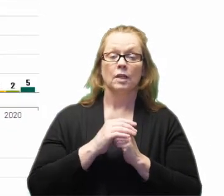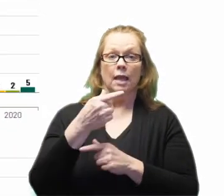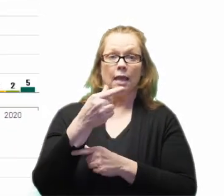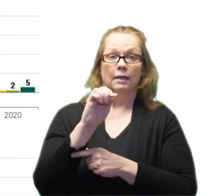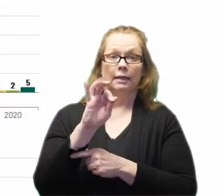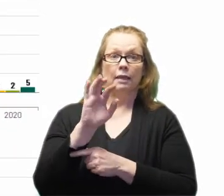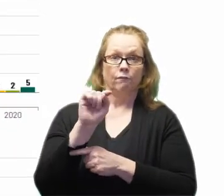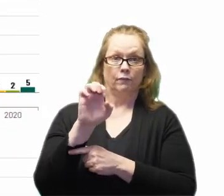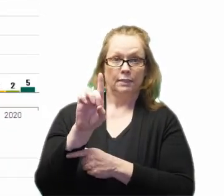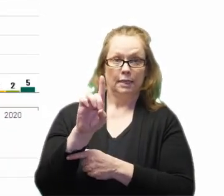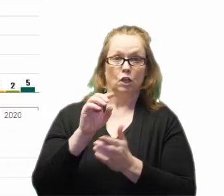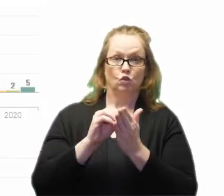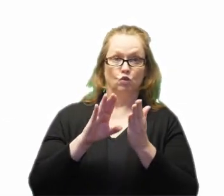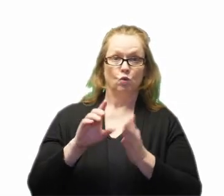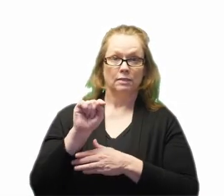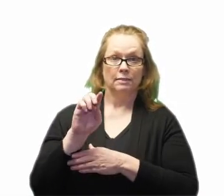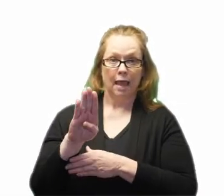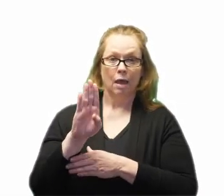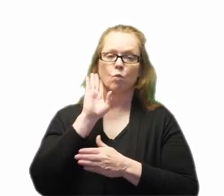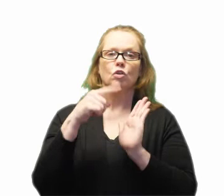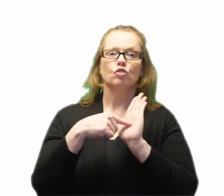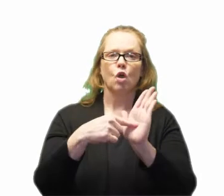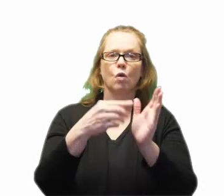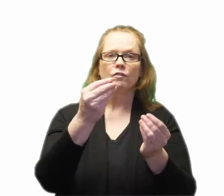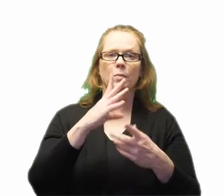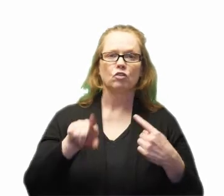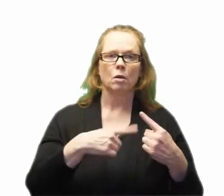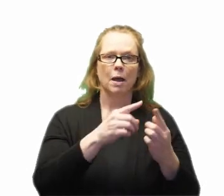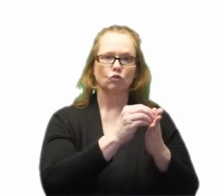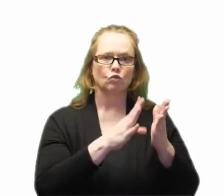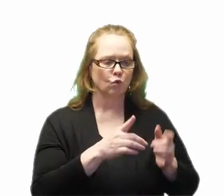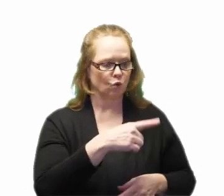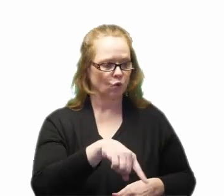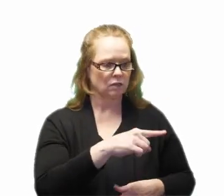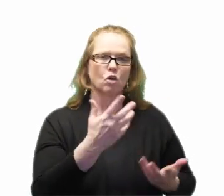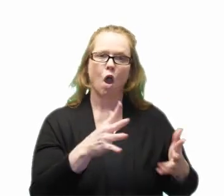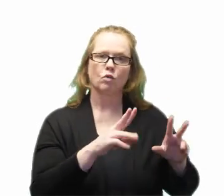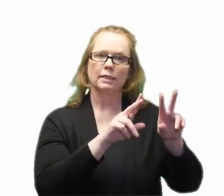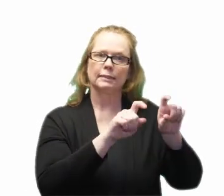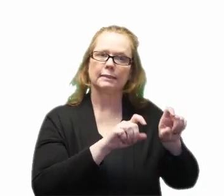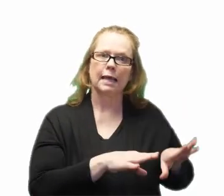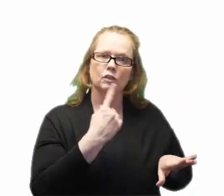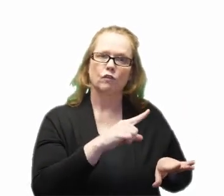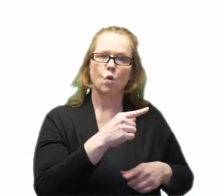The Gifted Students tab shows information on students who have been assessed for